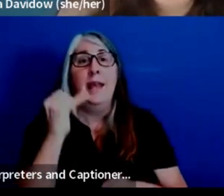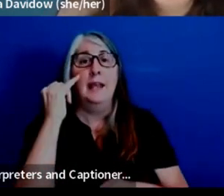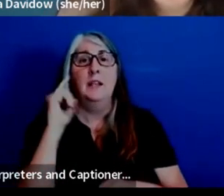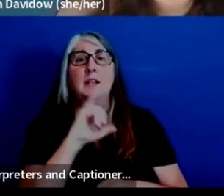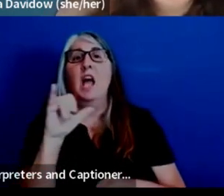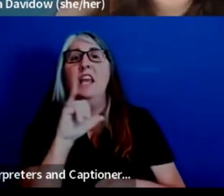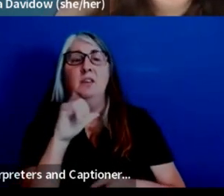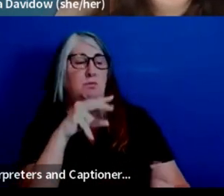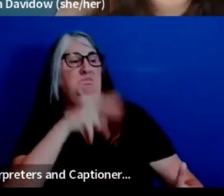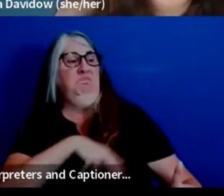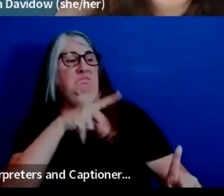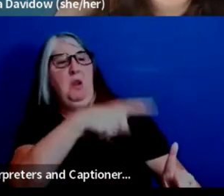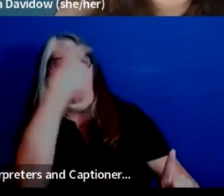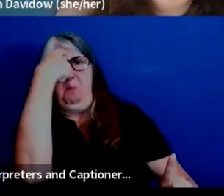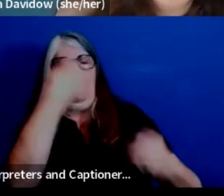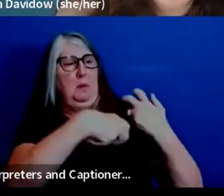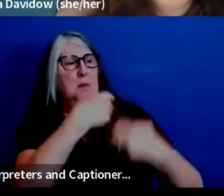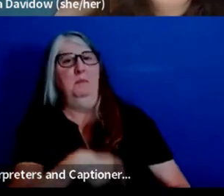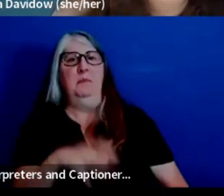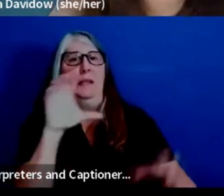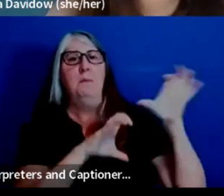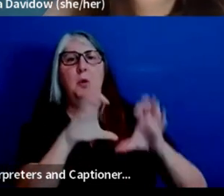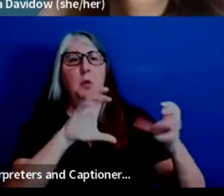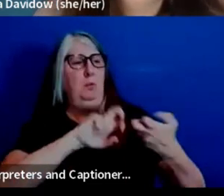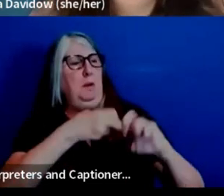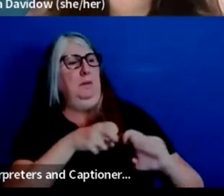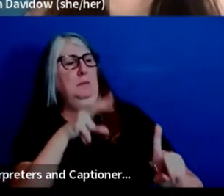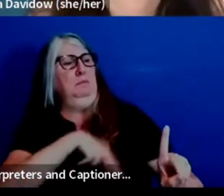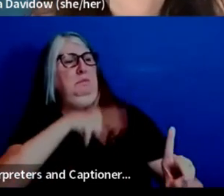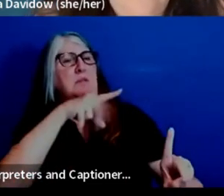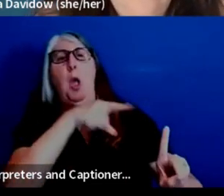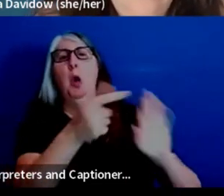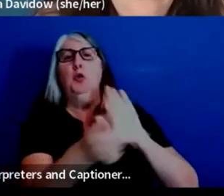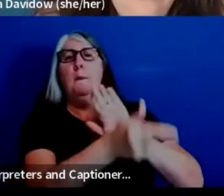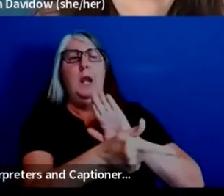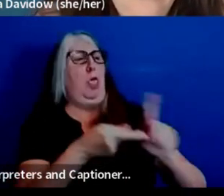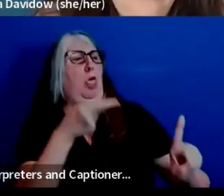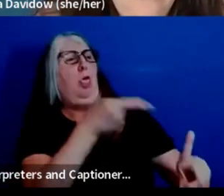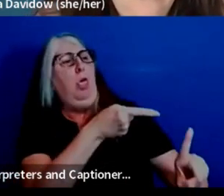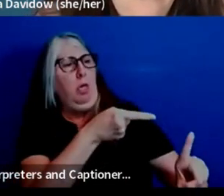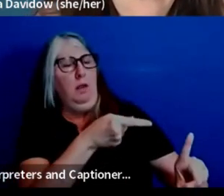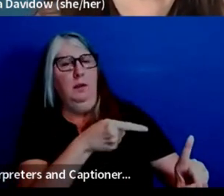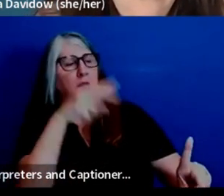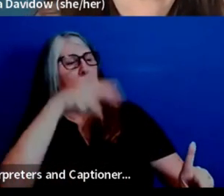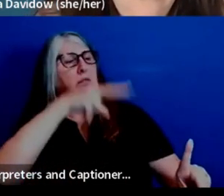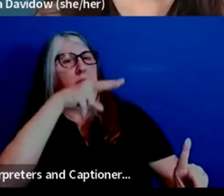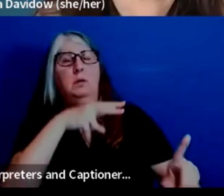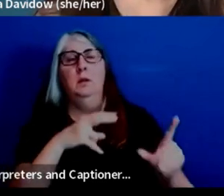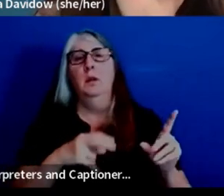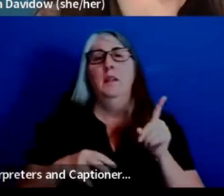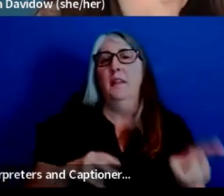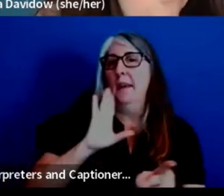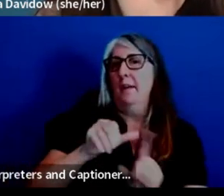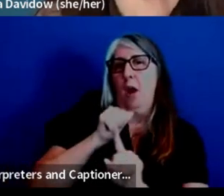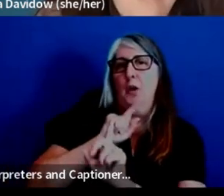if they have a chemical balance, or if they're, the biggest criminal that ever existed, any response you